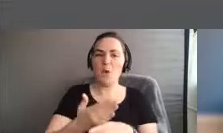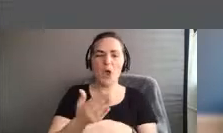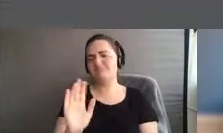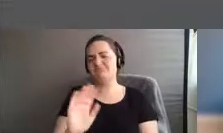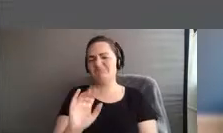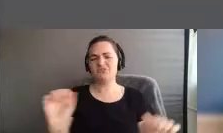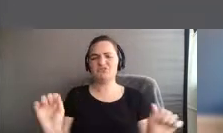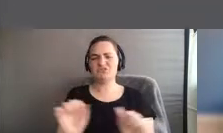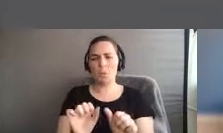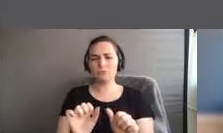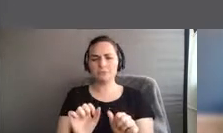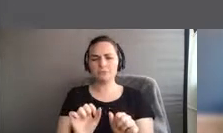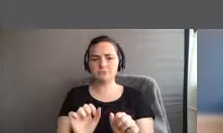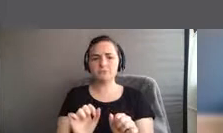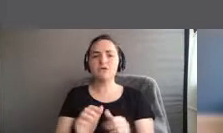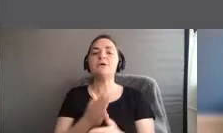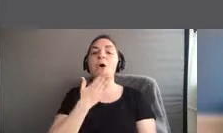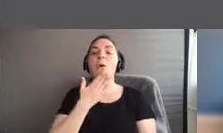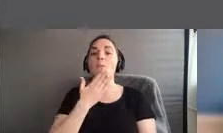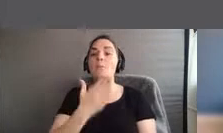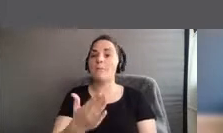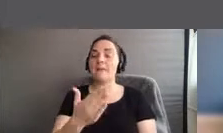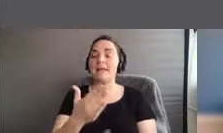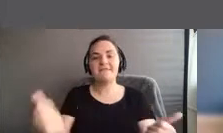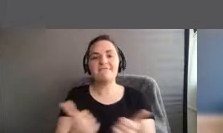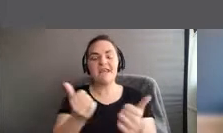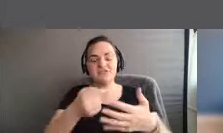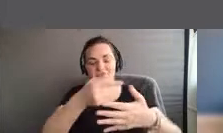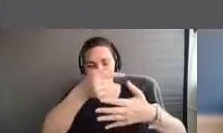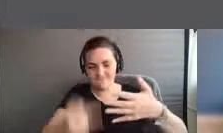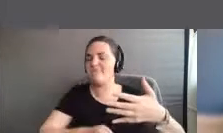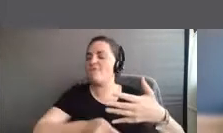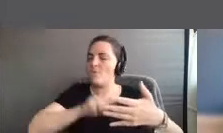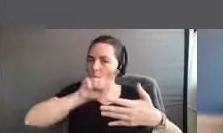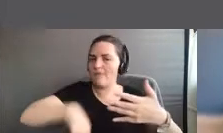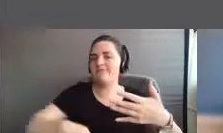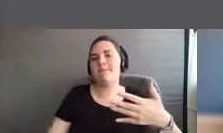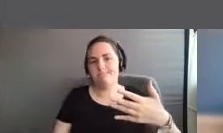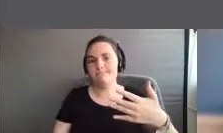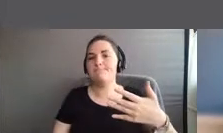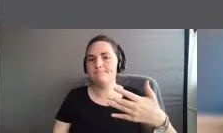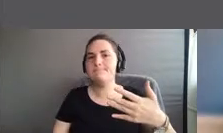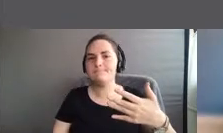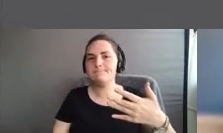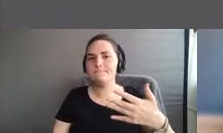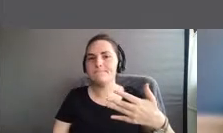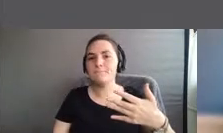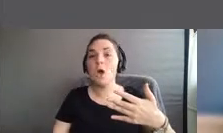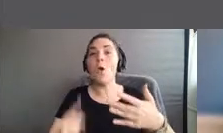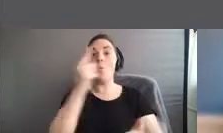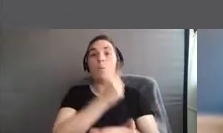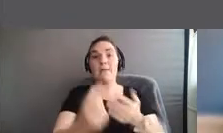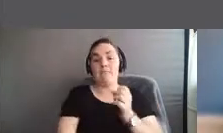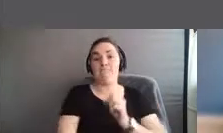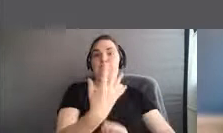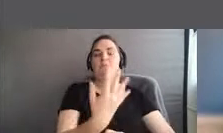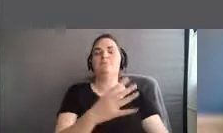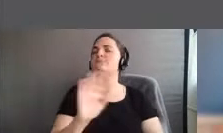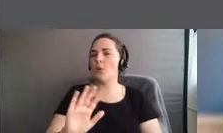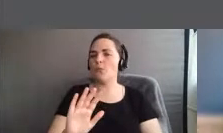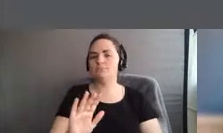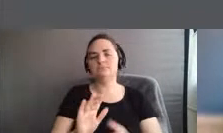to, I'm asking you to complete all of those 5 engagement tasks. They won't appear in 1 week. They will